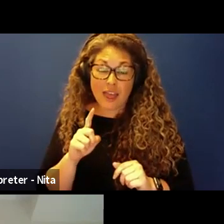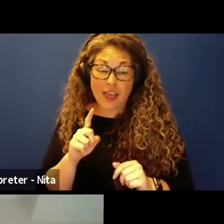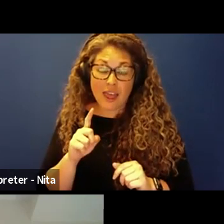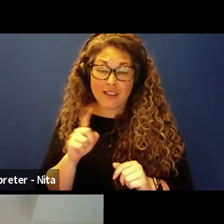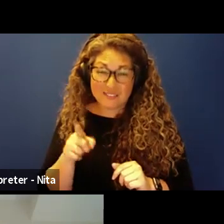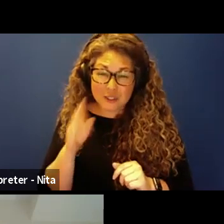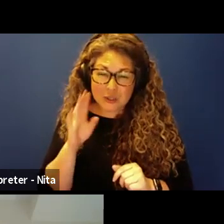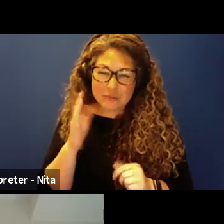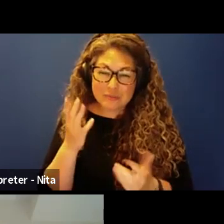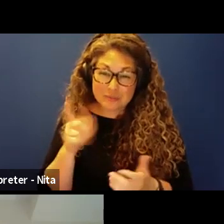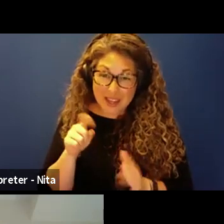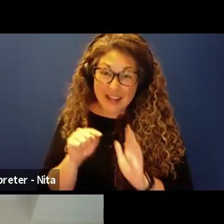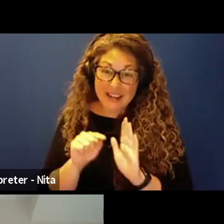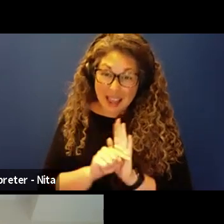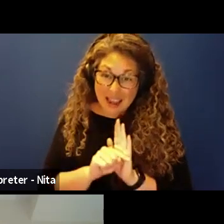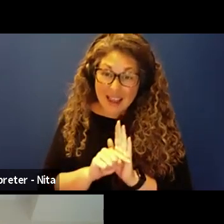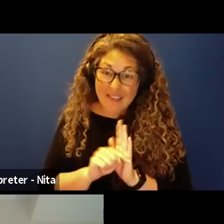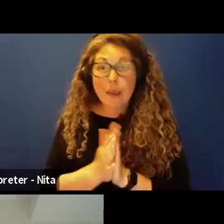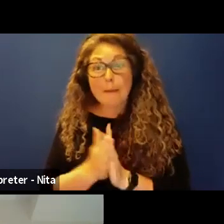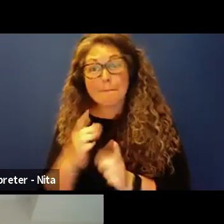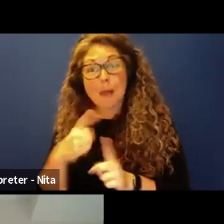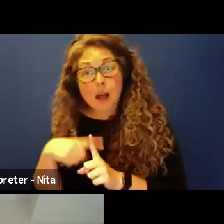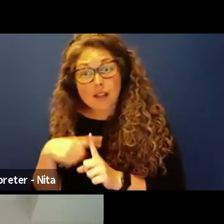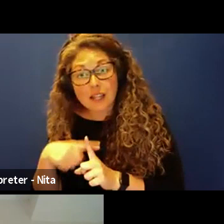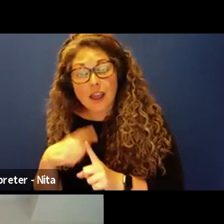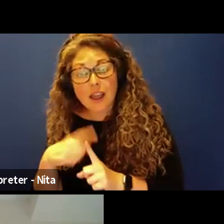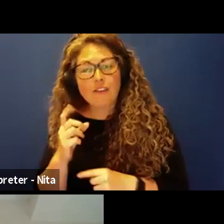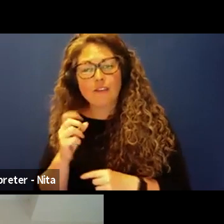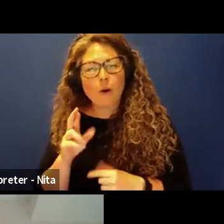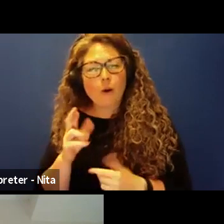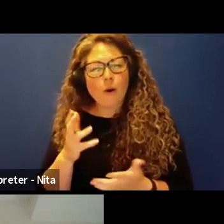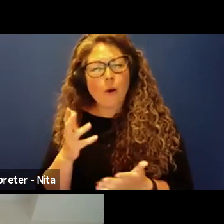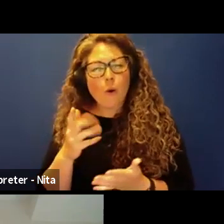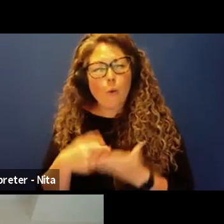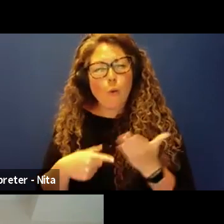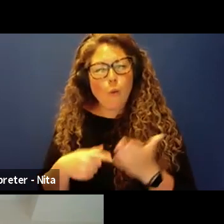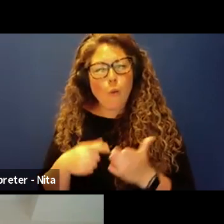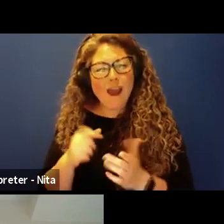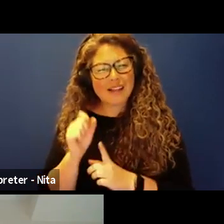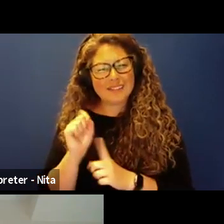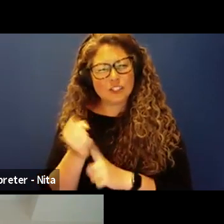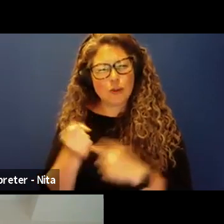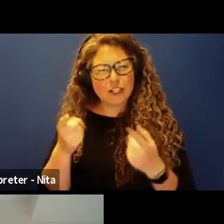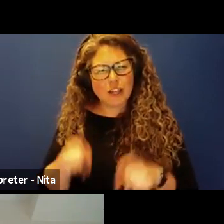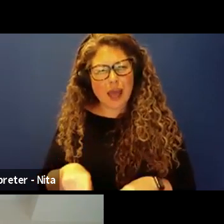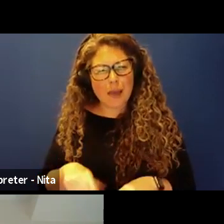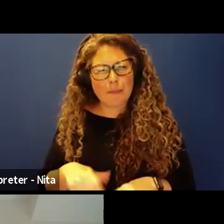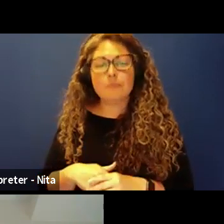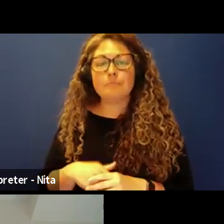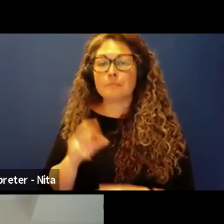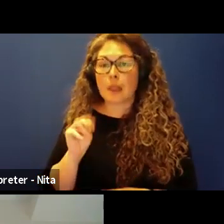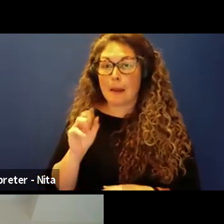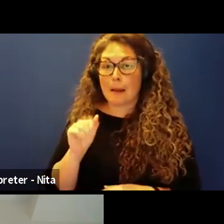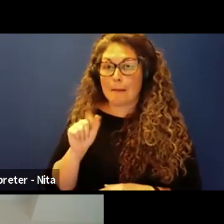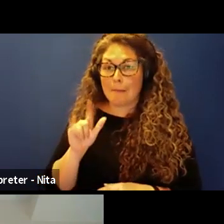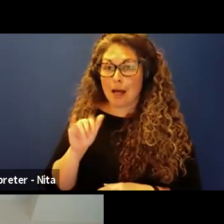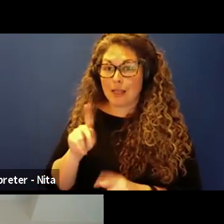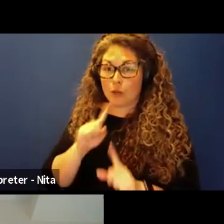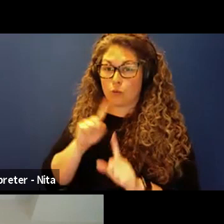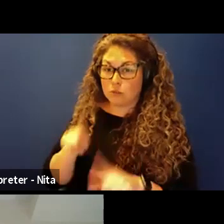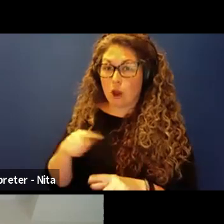were they negative and they became positive, or what is the case here? So we've had